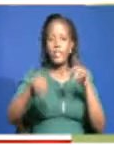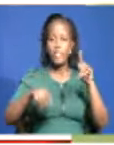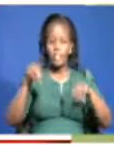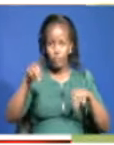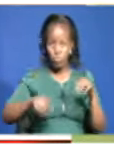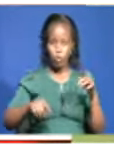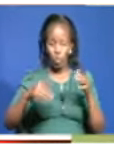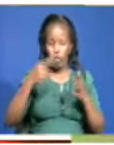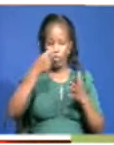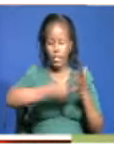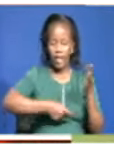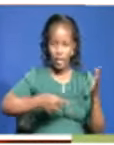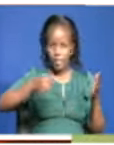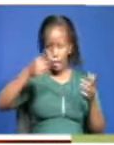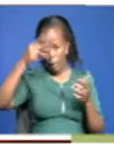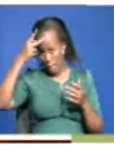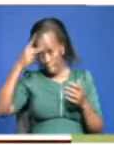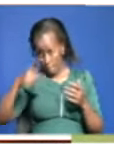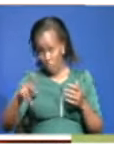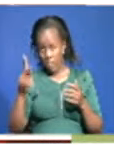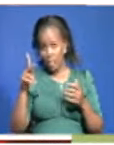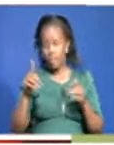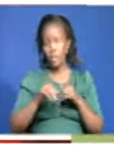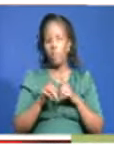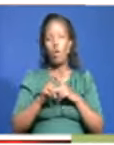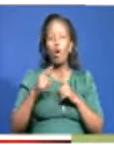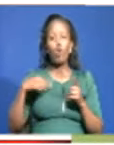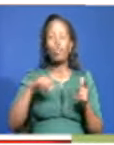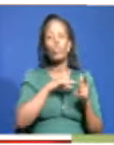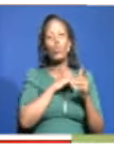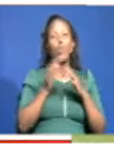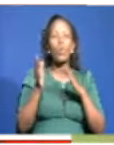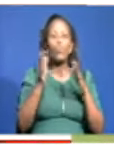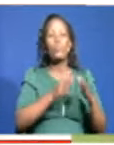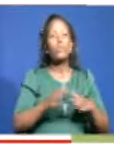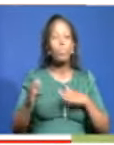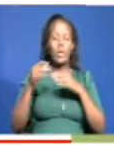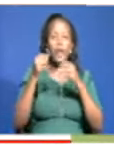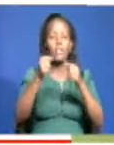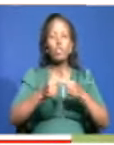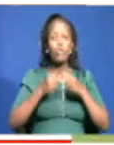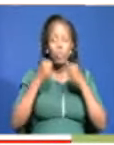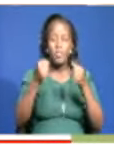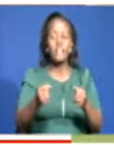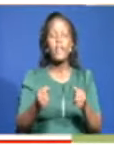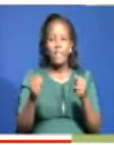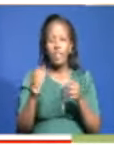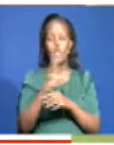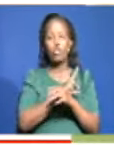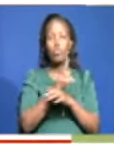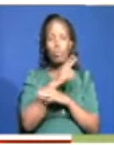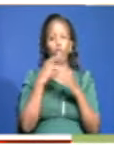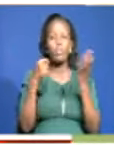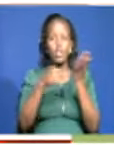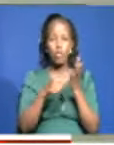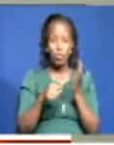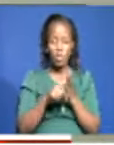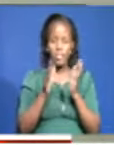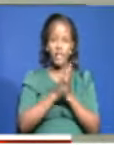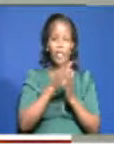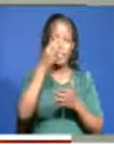landscape, where we seek to strengthen tax administration through the use of technology and taxpayers'